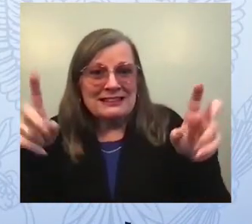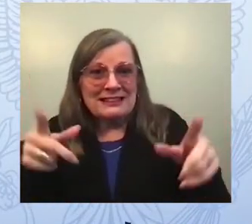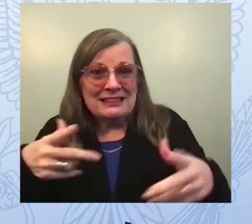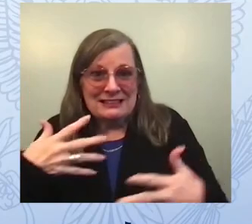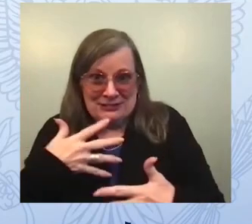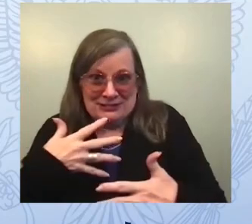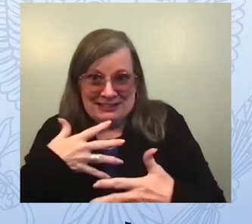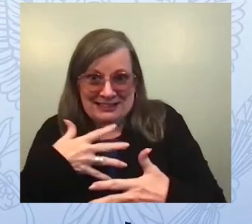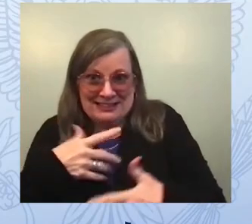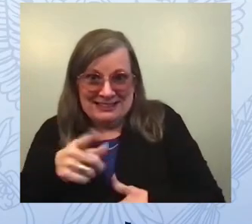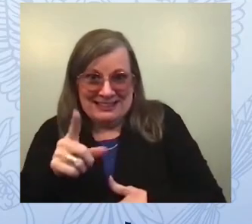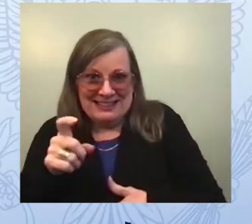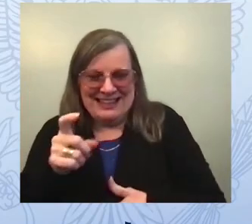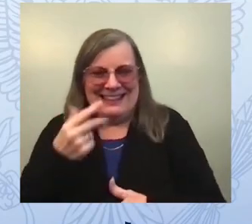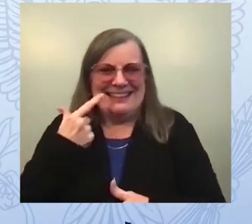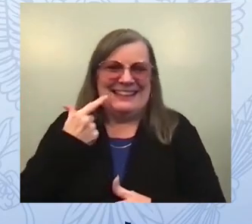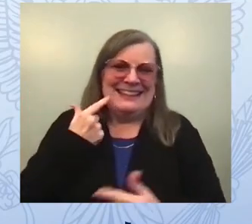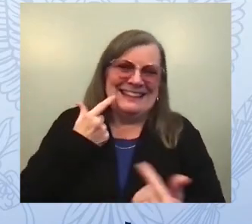Okay.